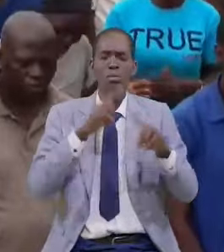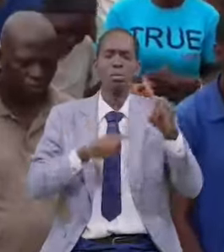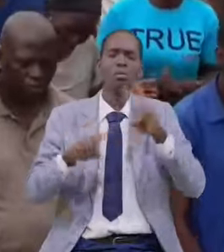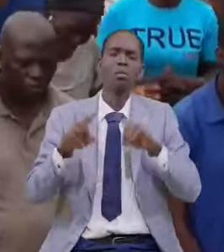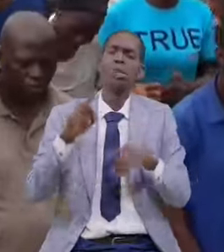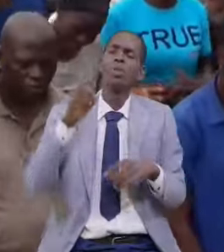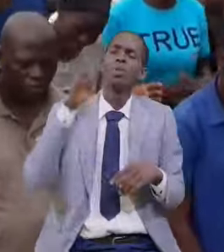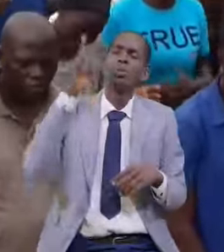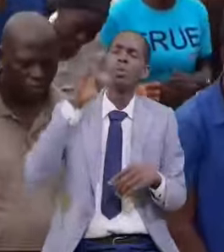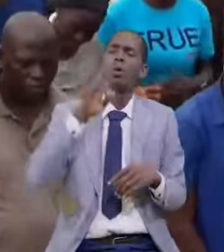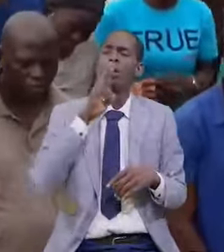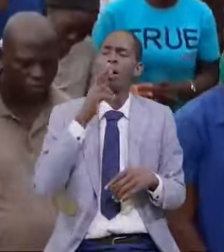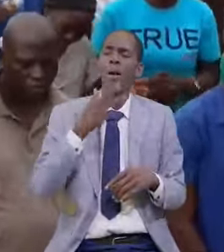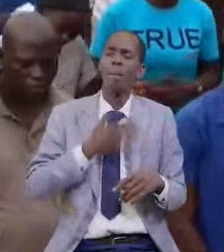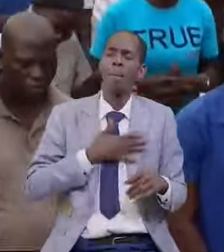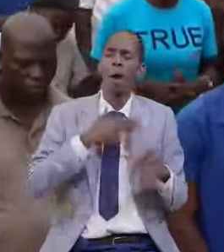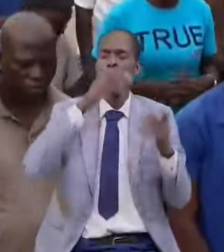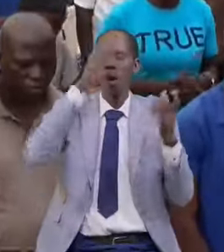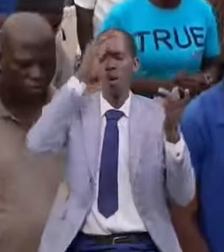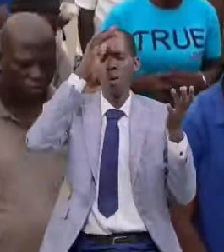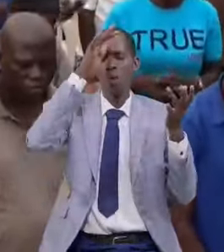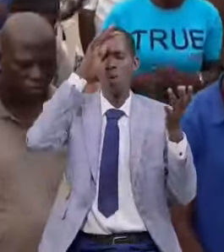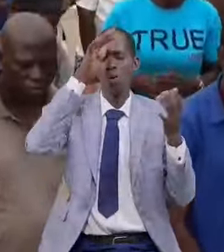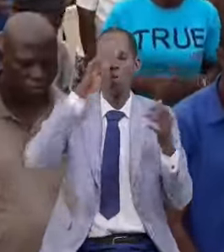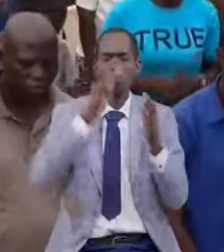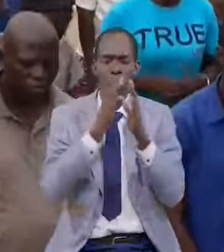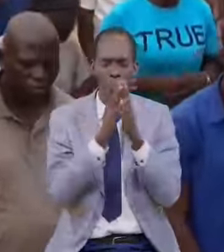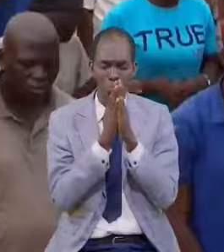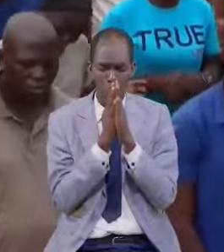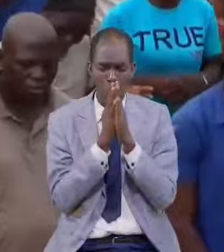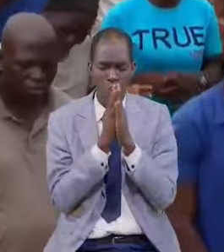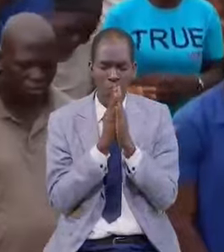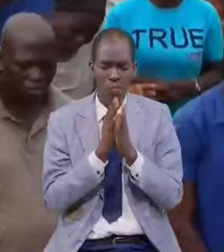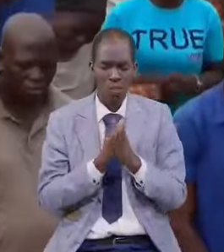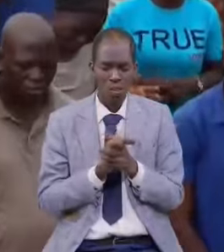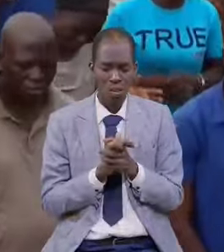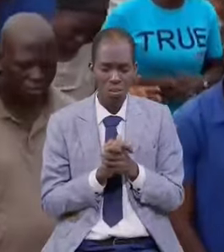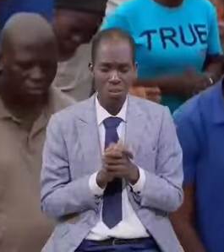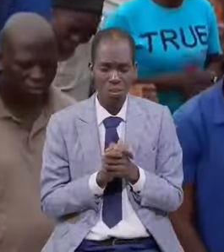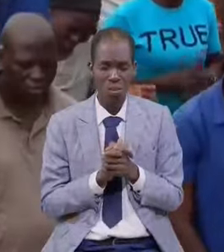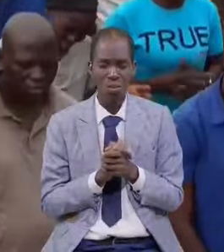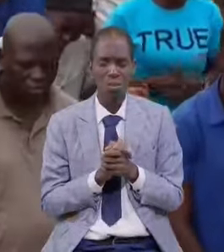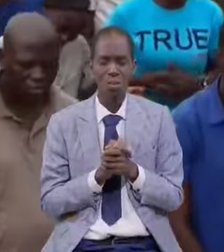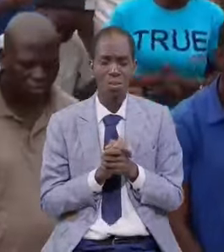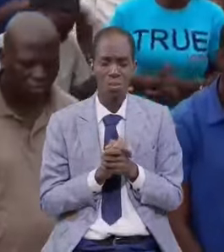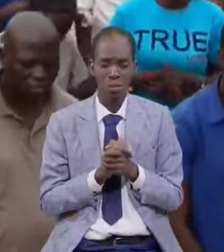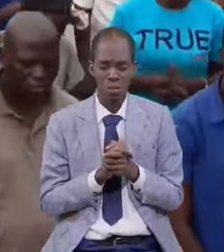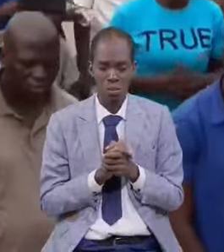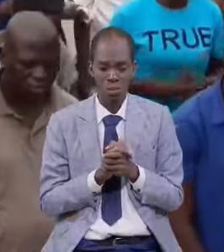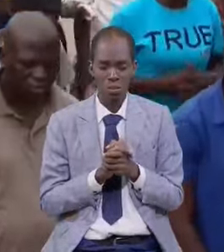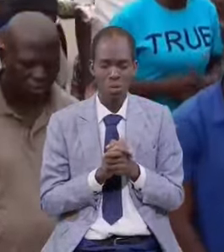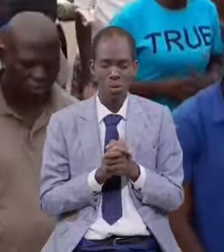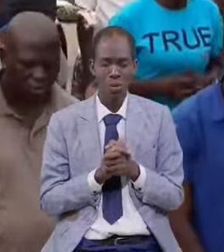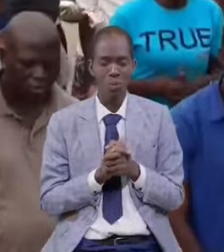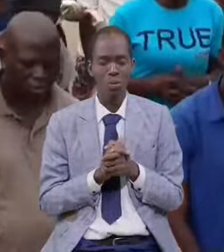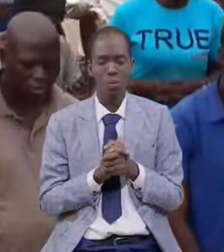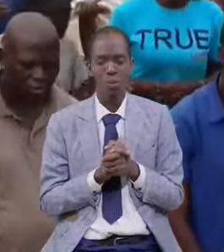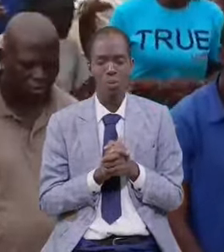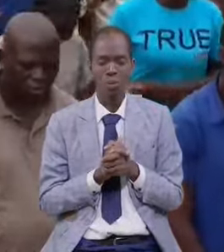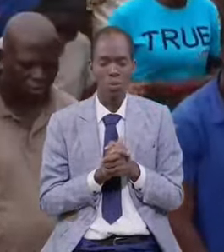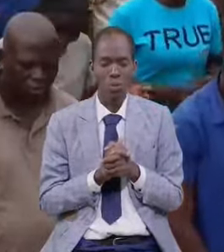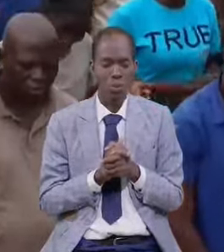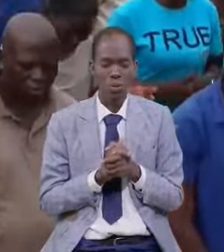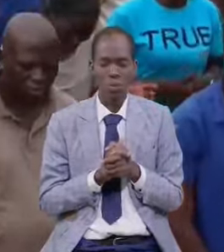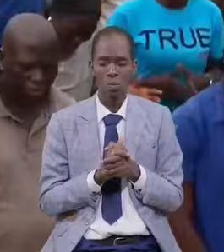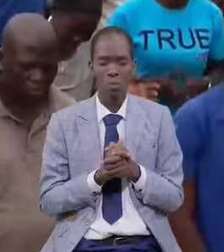hope make him your hope hope Jesus Jesus make him your Hope Heaven make